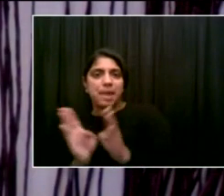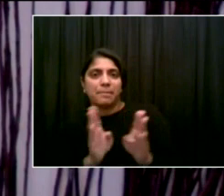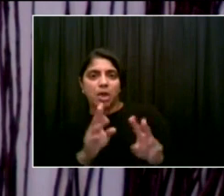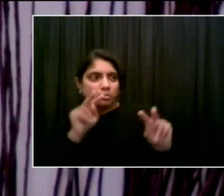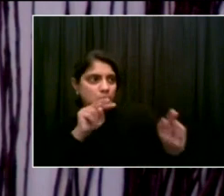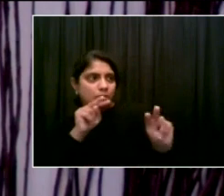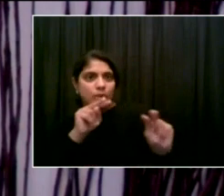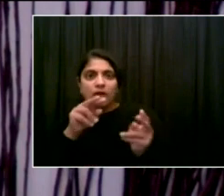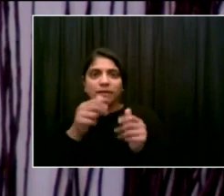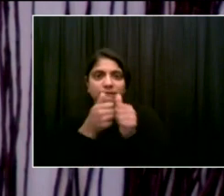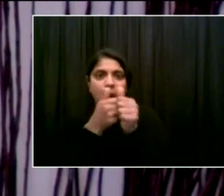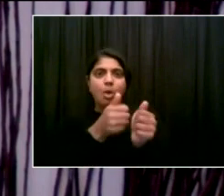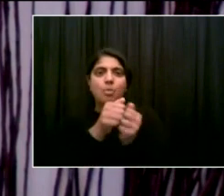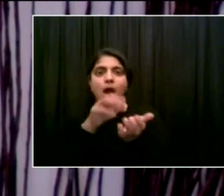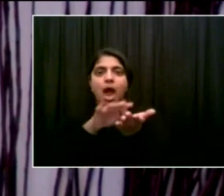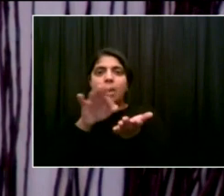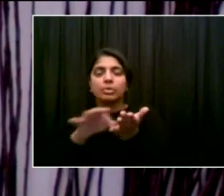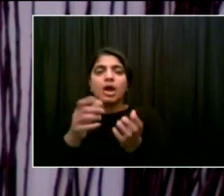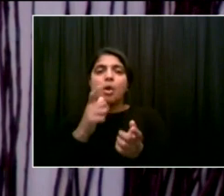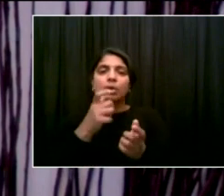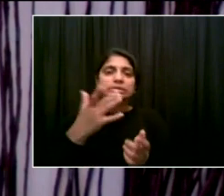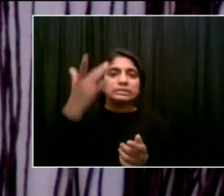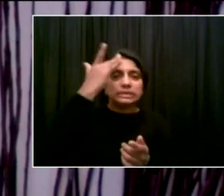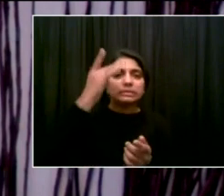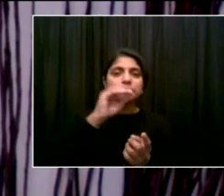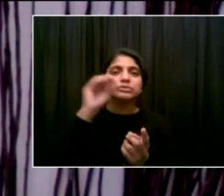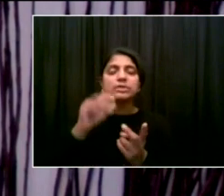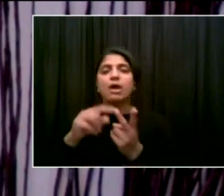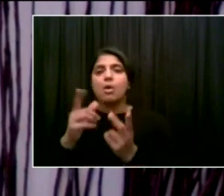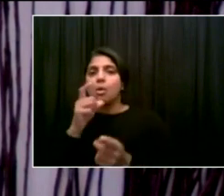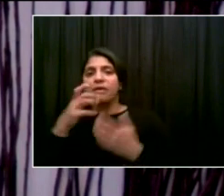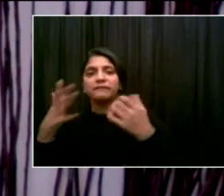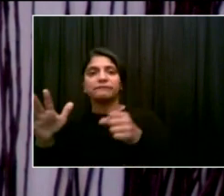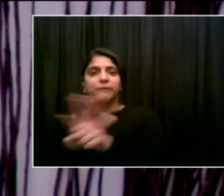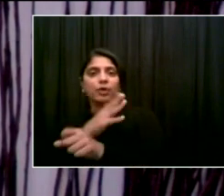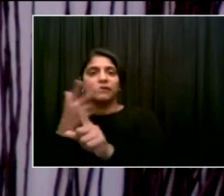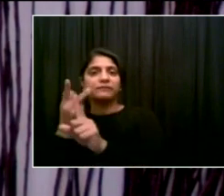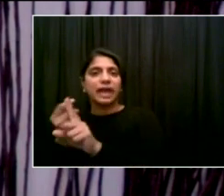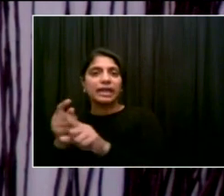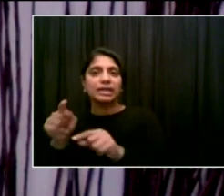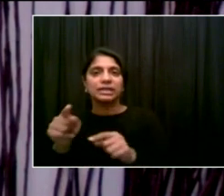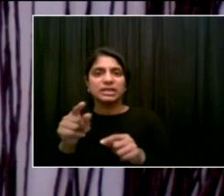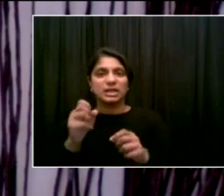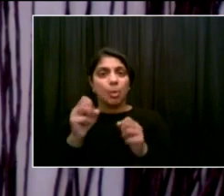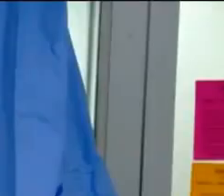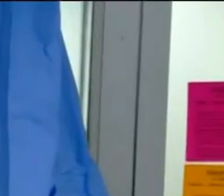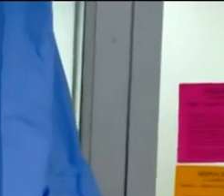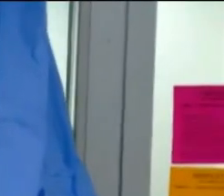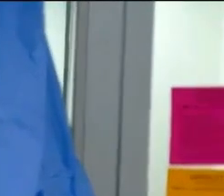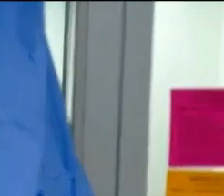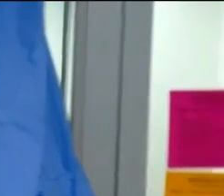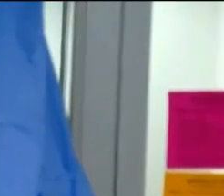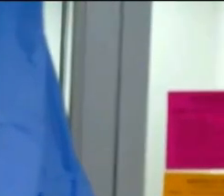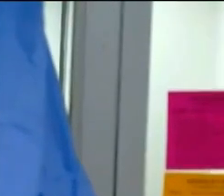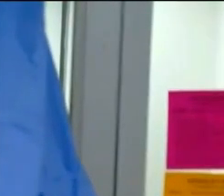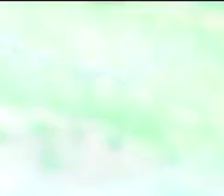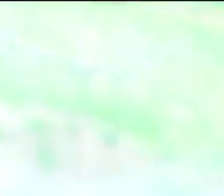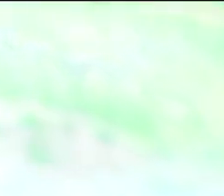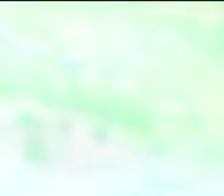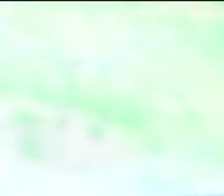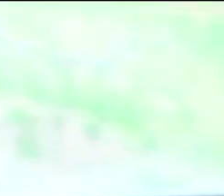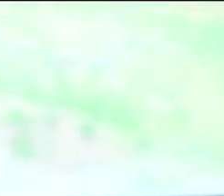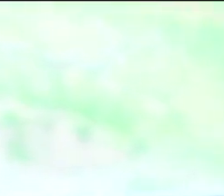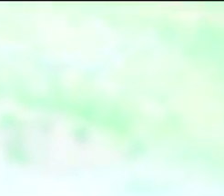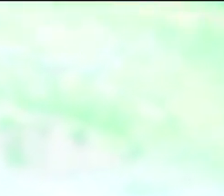that disproportionately, overwhelmingly, it's unvaccinated people who are coming in. Mayor de Blasio confirms